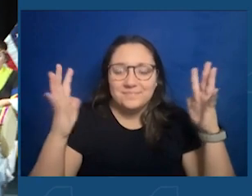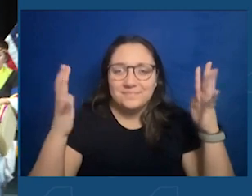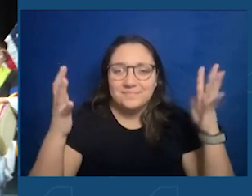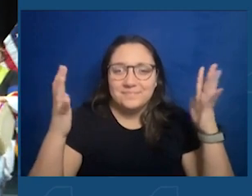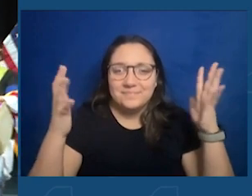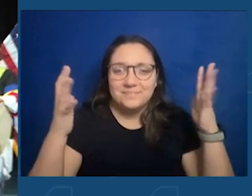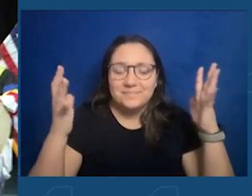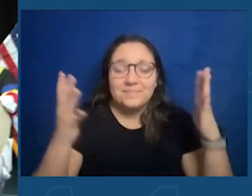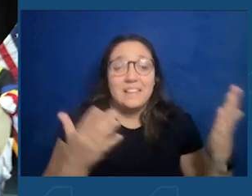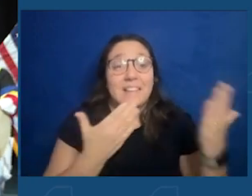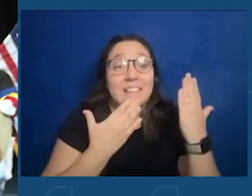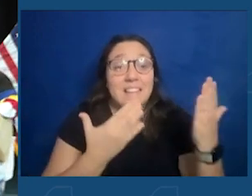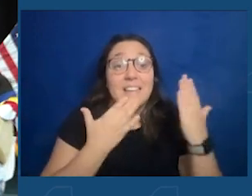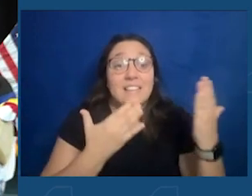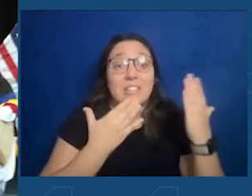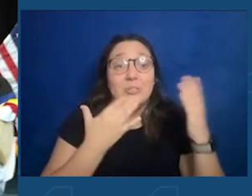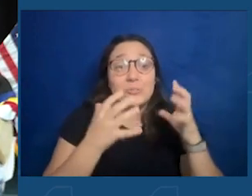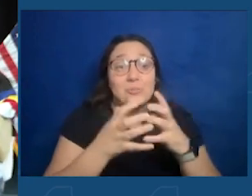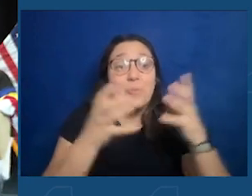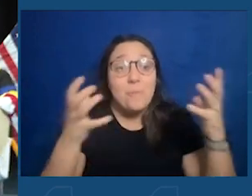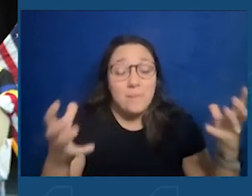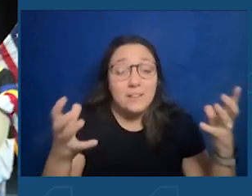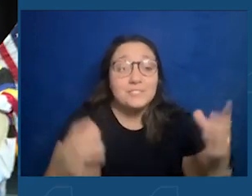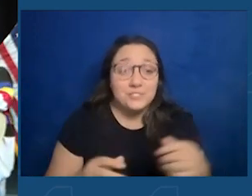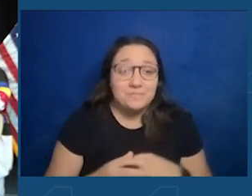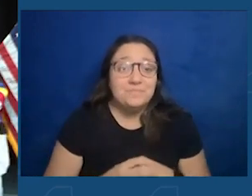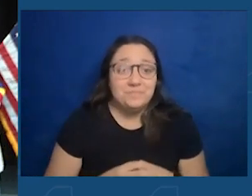Thank you so much.